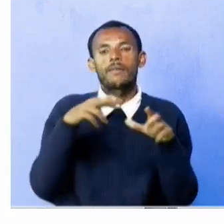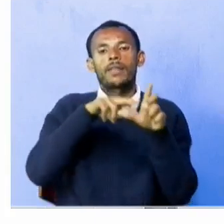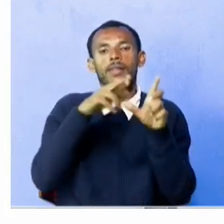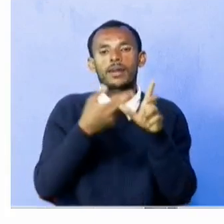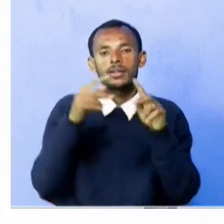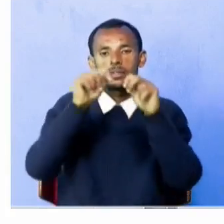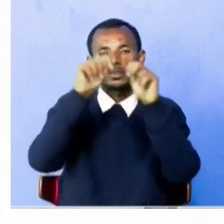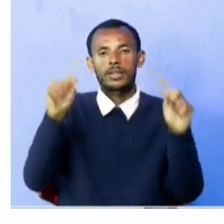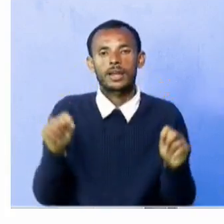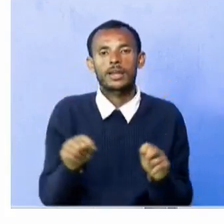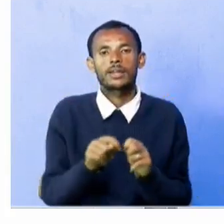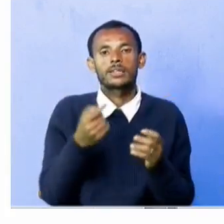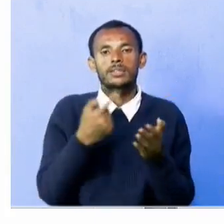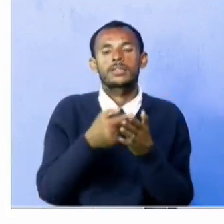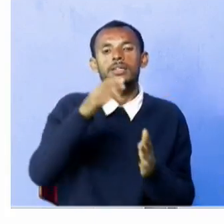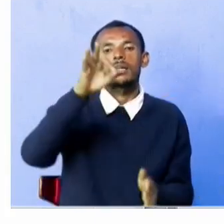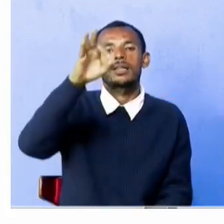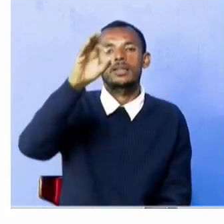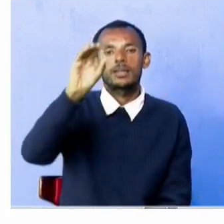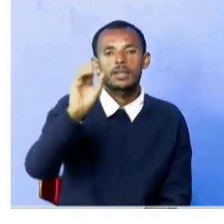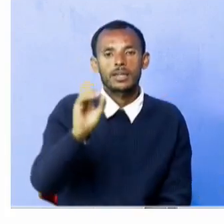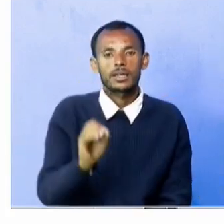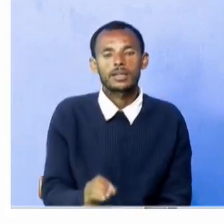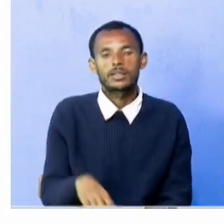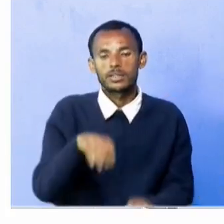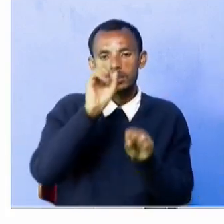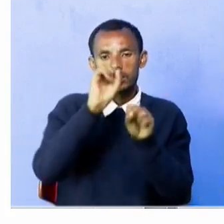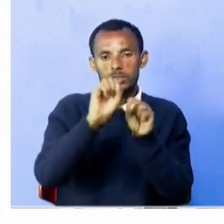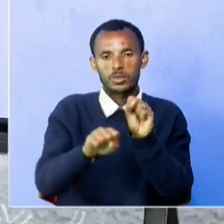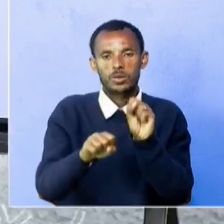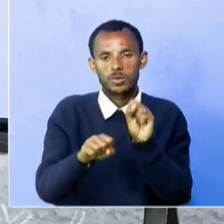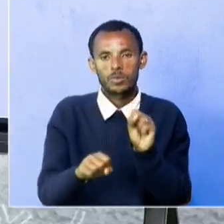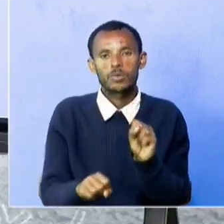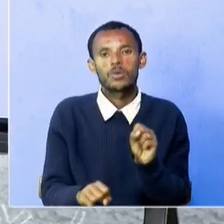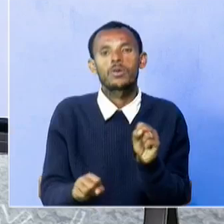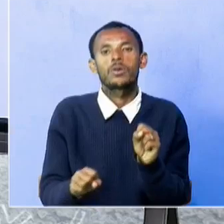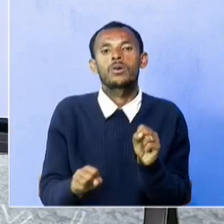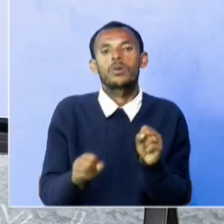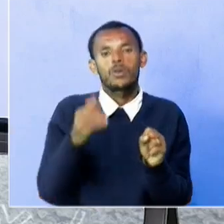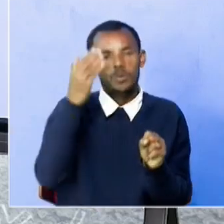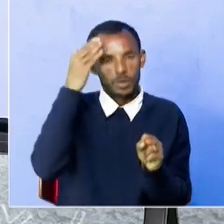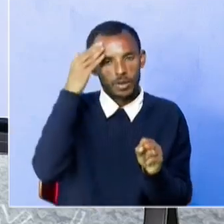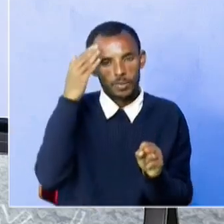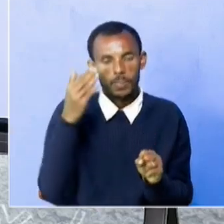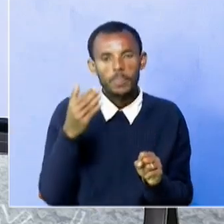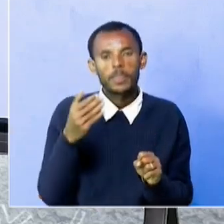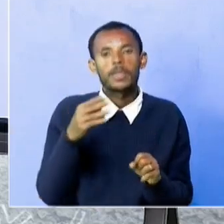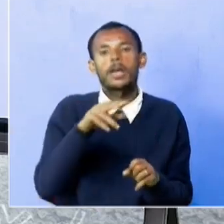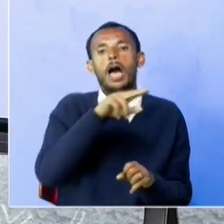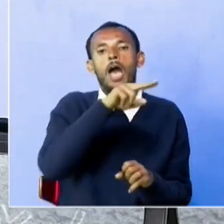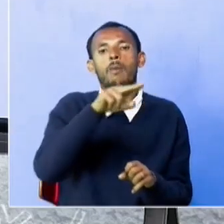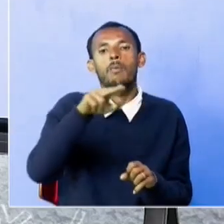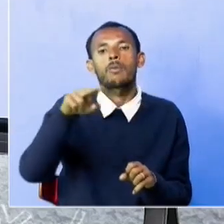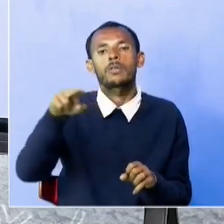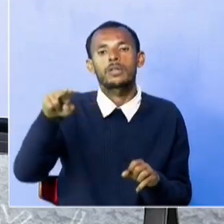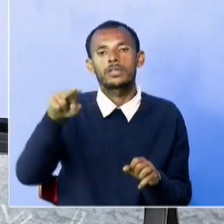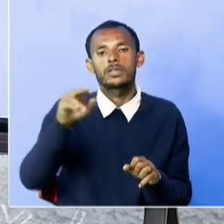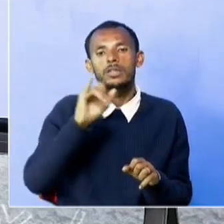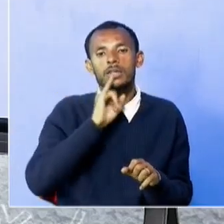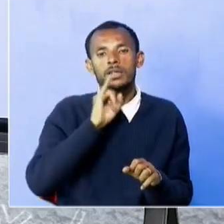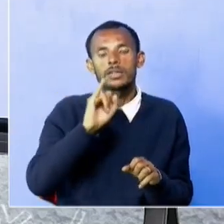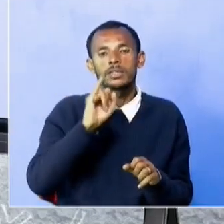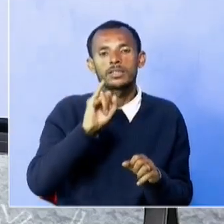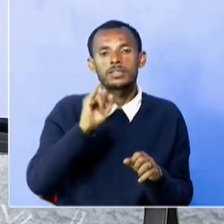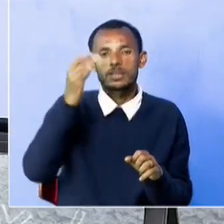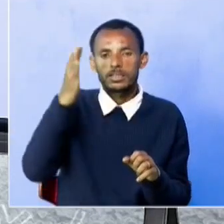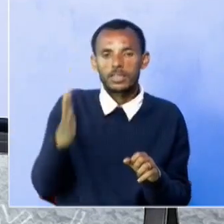say this is 90 degrees. So obviously the hypotenuse is the